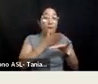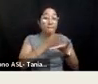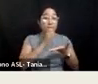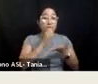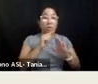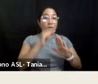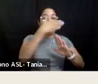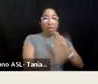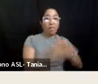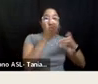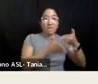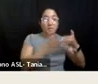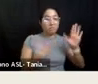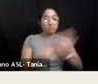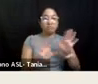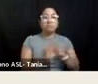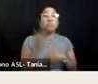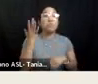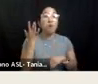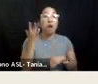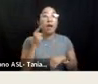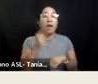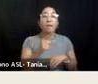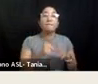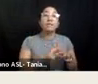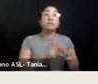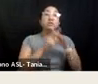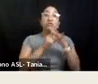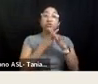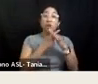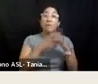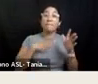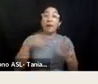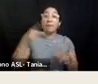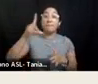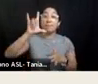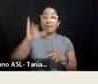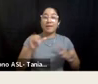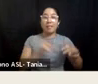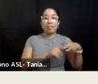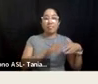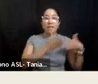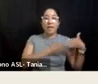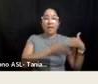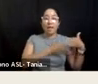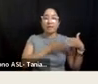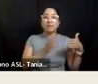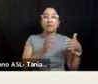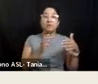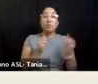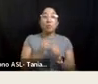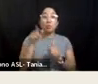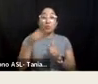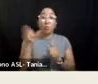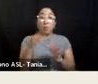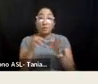Here's why. I've been told that I start my plays at end of play. So with your sentences, when you do this later,